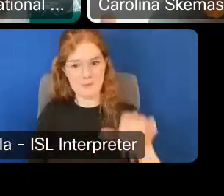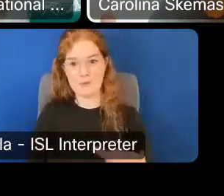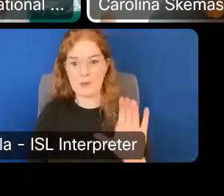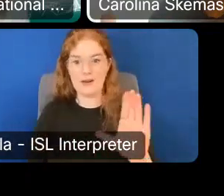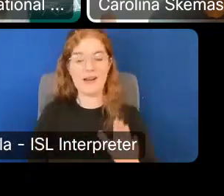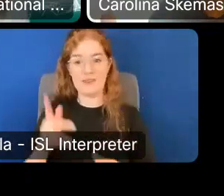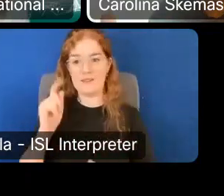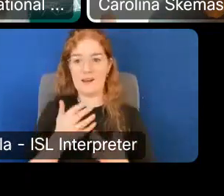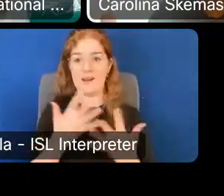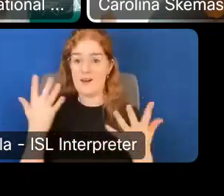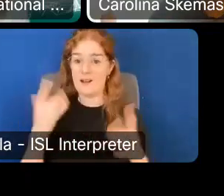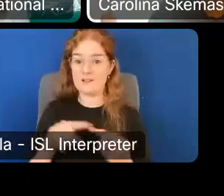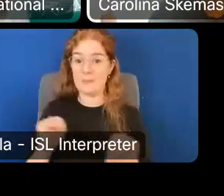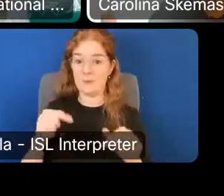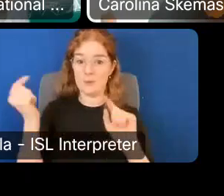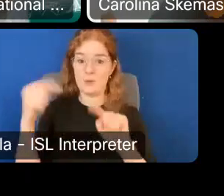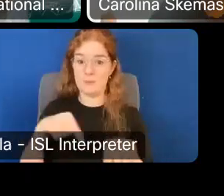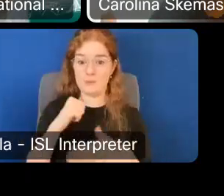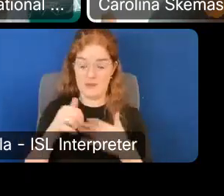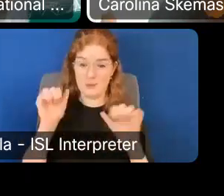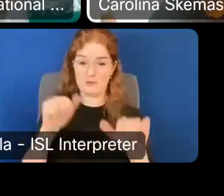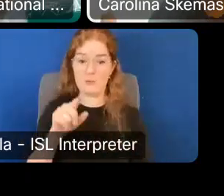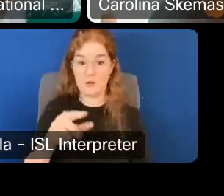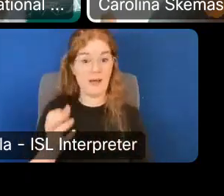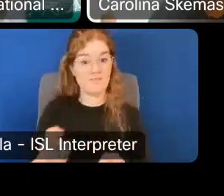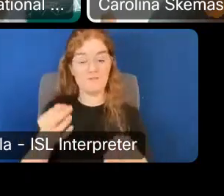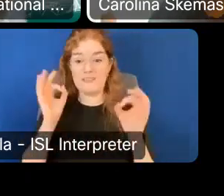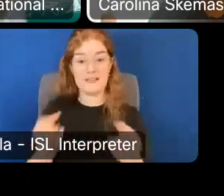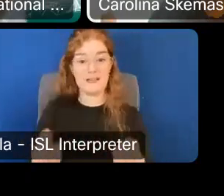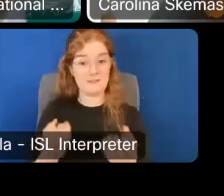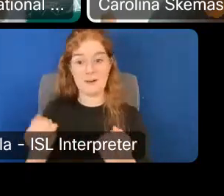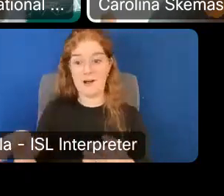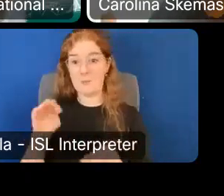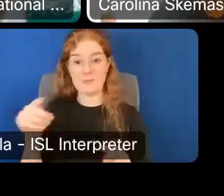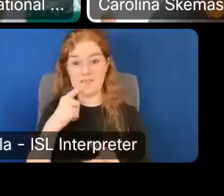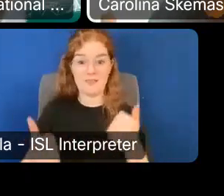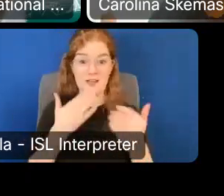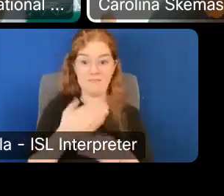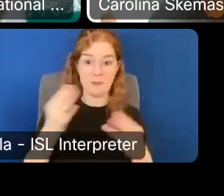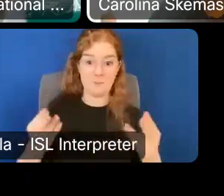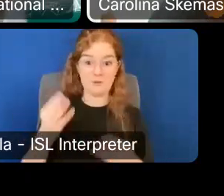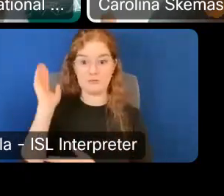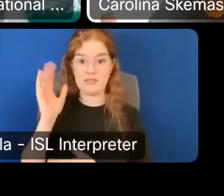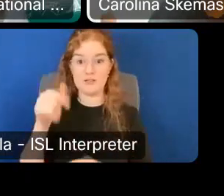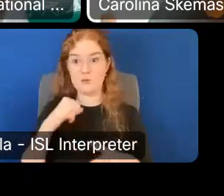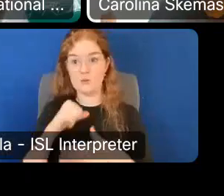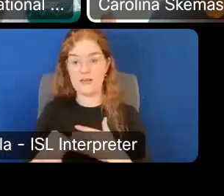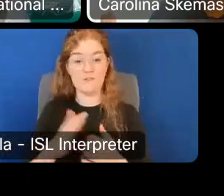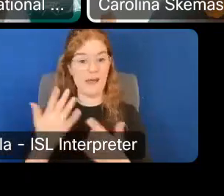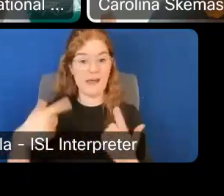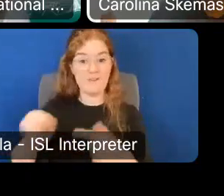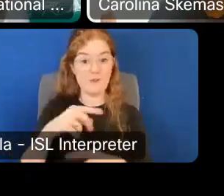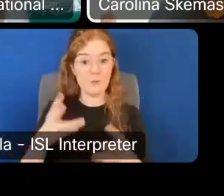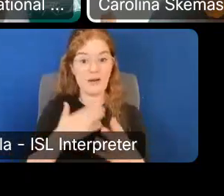think a number of the people who've attended today would agree. We've had some fantastic feedbacks. Thanks so much to our presenters today. For people that